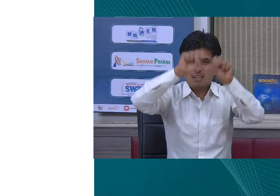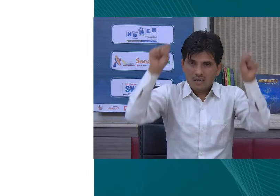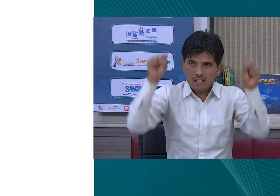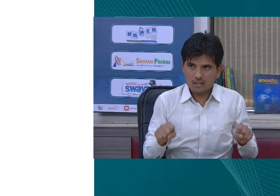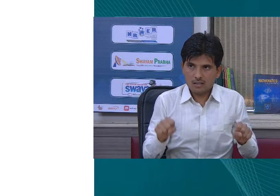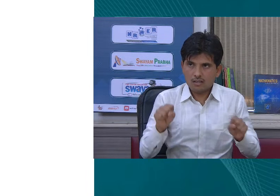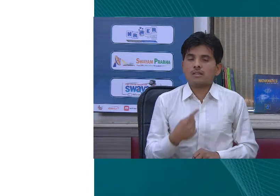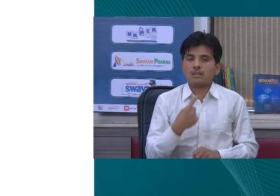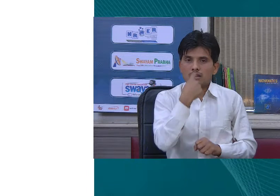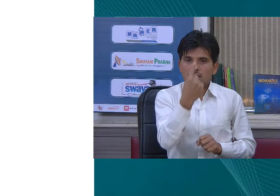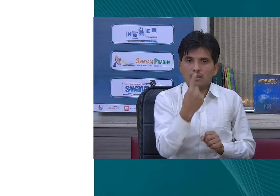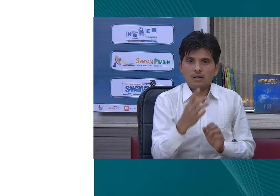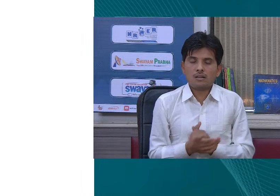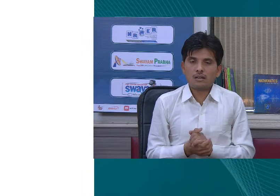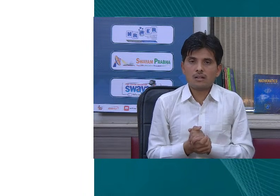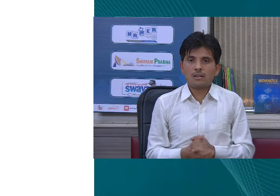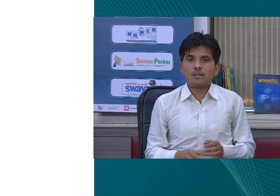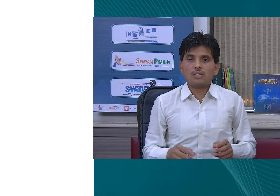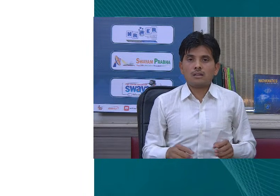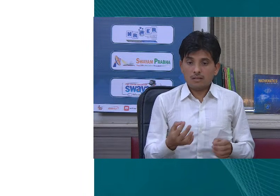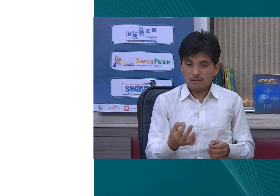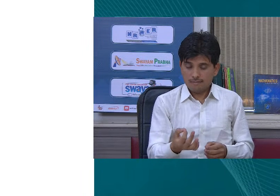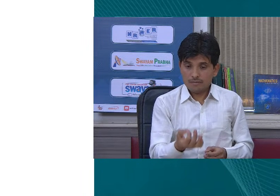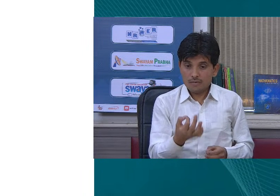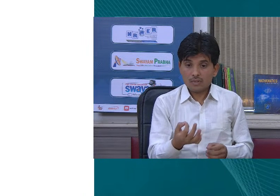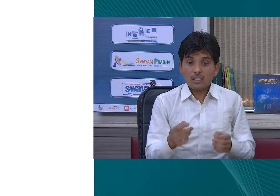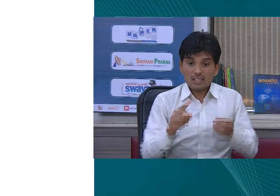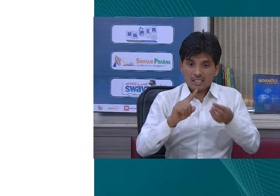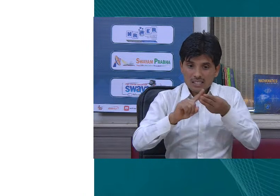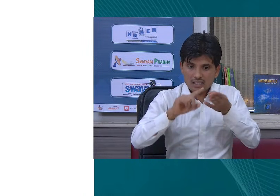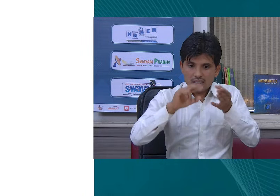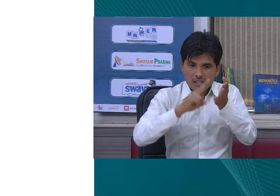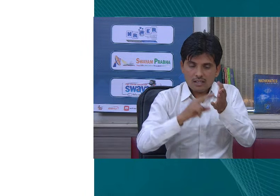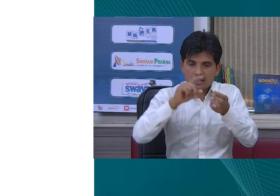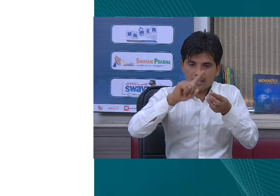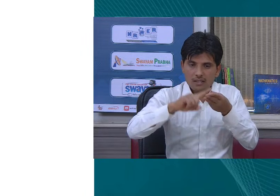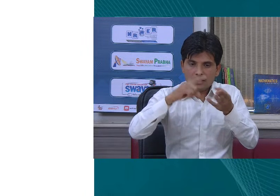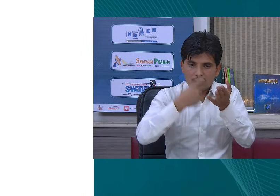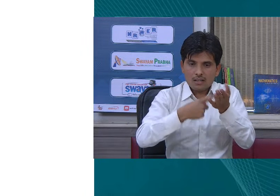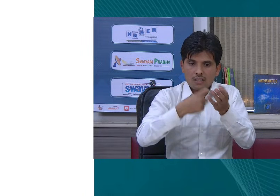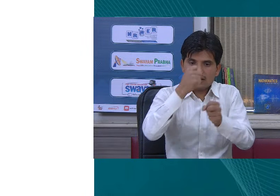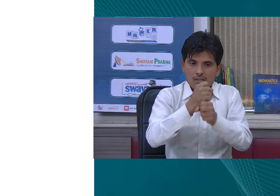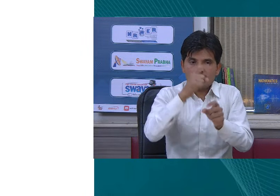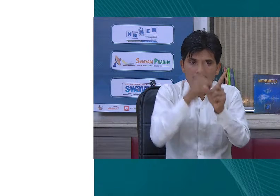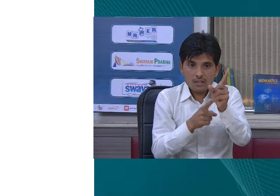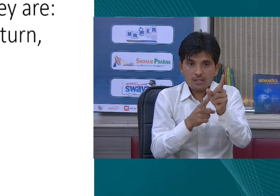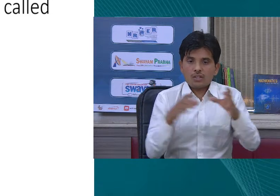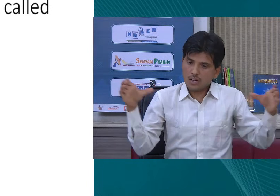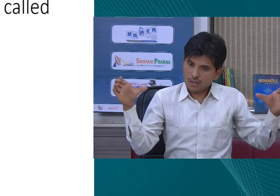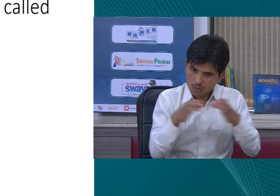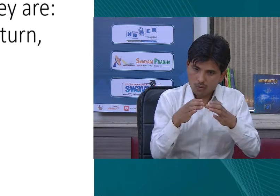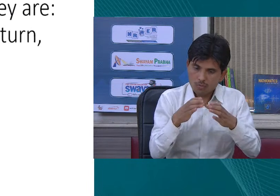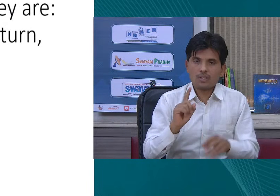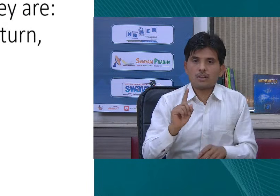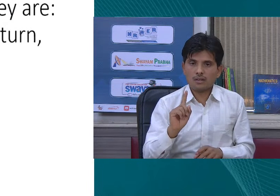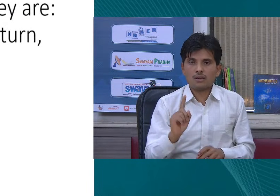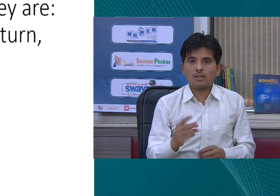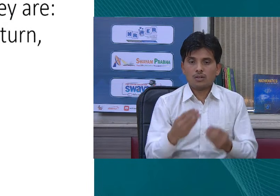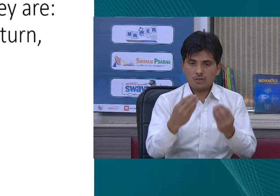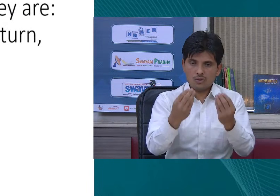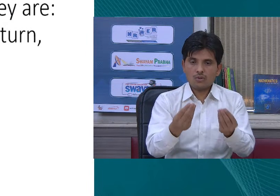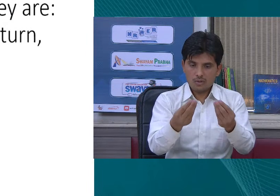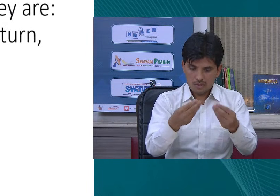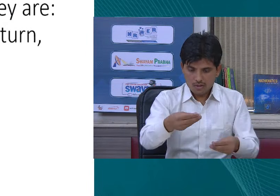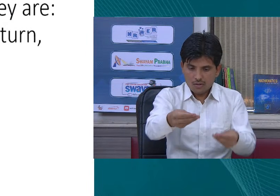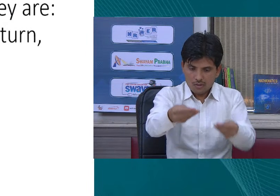important, source of energy which lights up all the planets. After sun